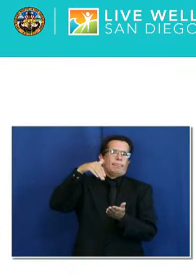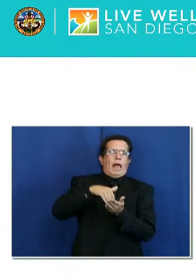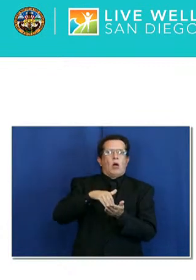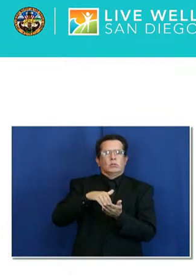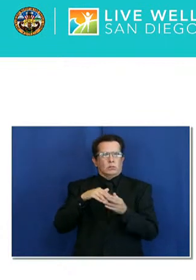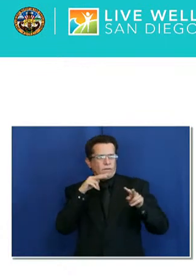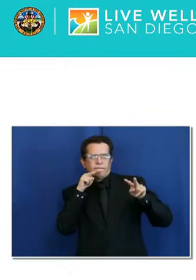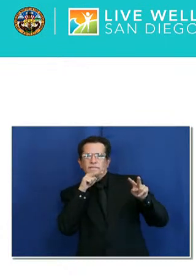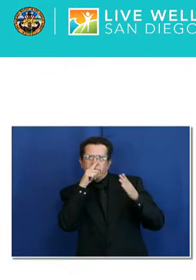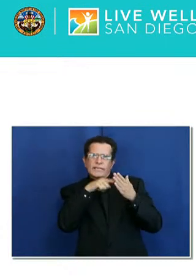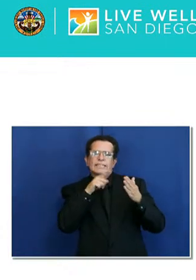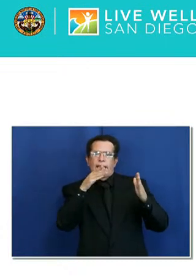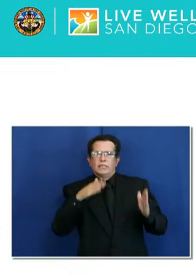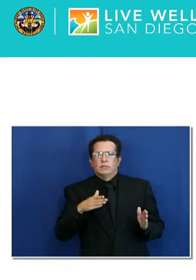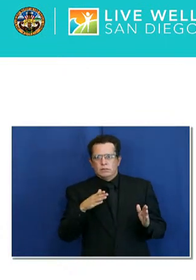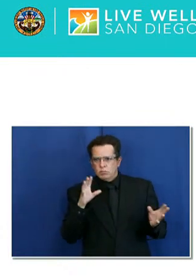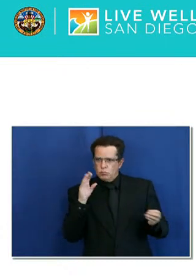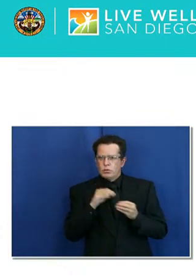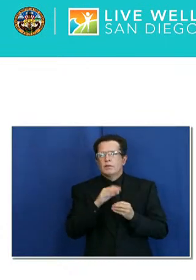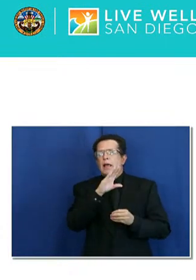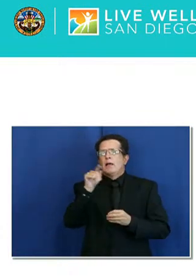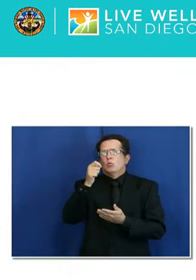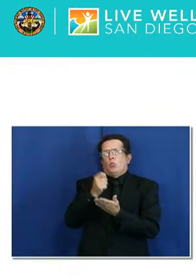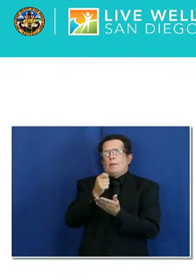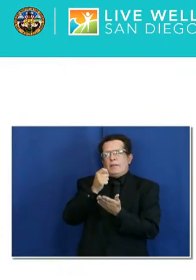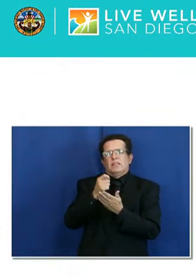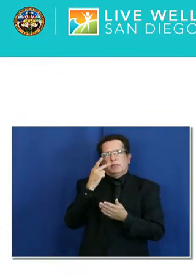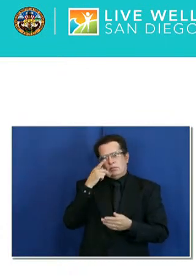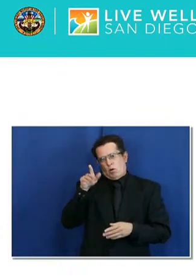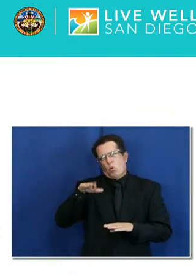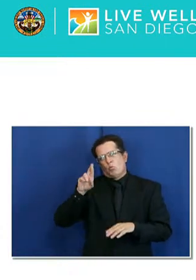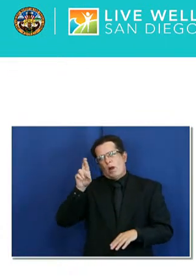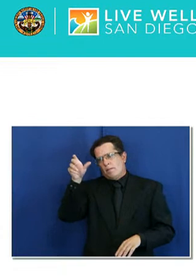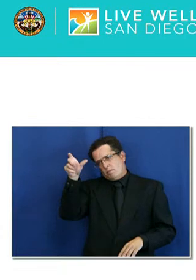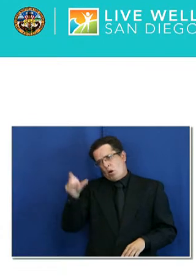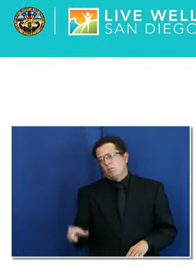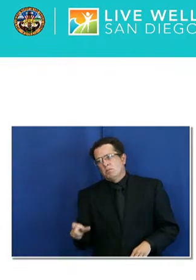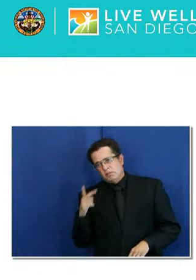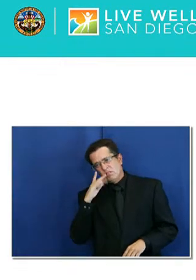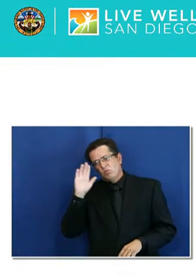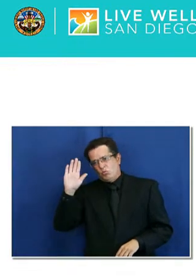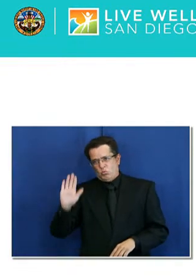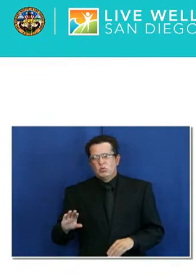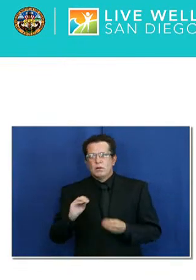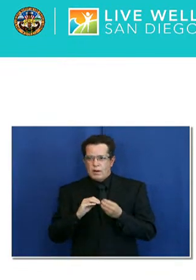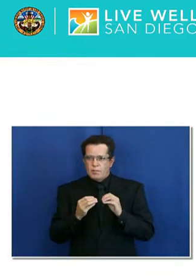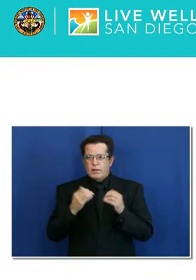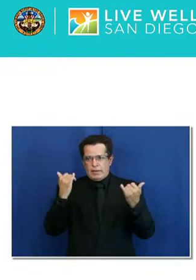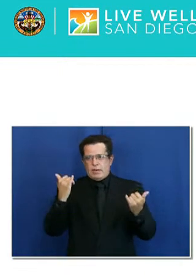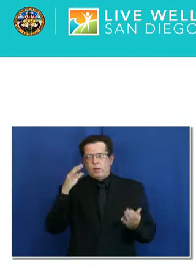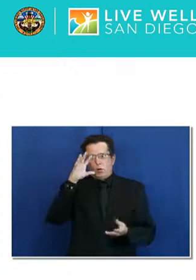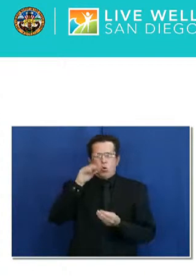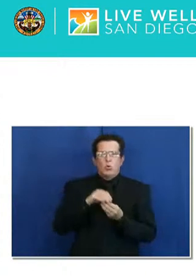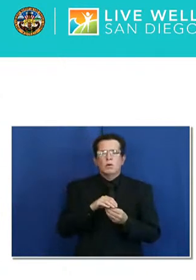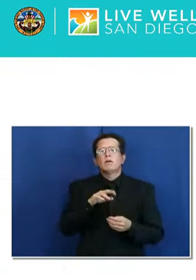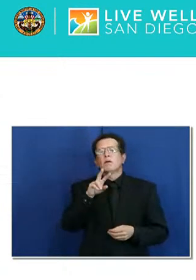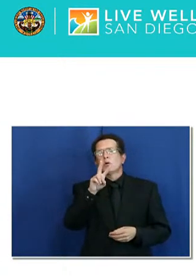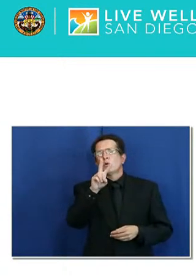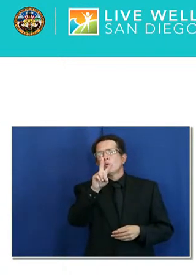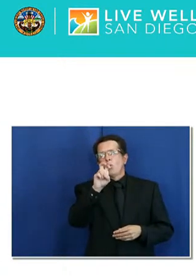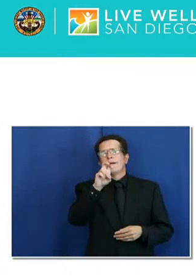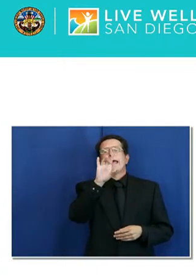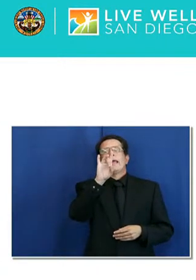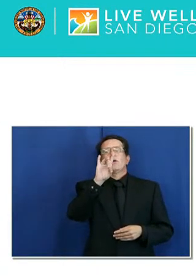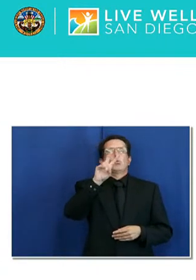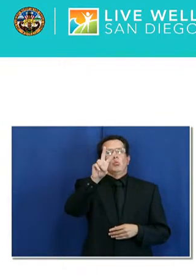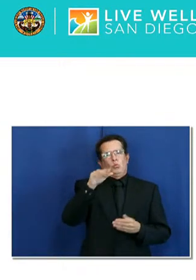there, and then the treatment numbers in the right-hand side. For today's totals, we're reporting 282 new positive